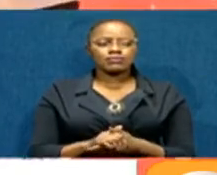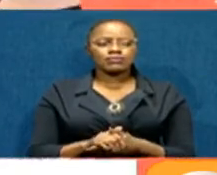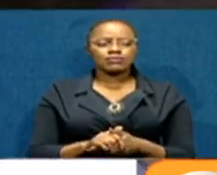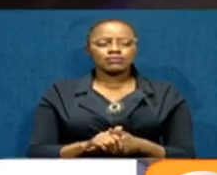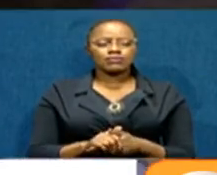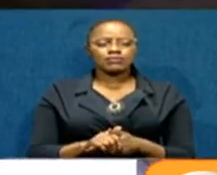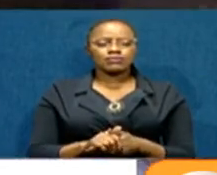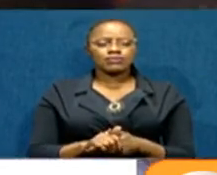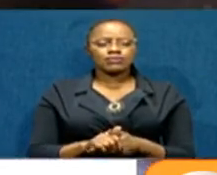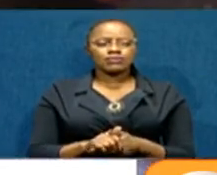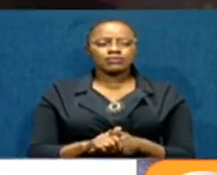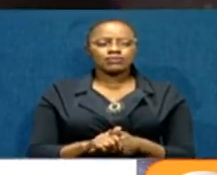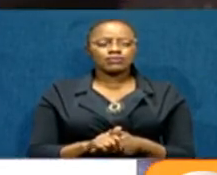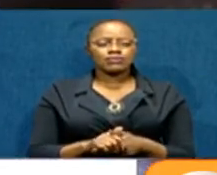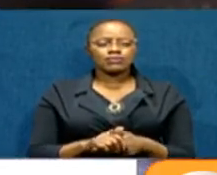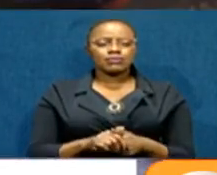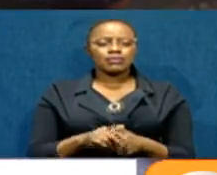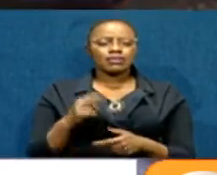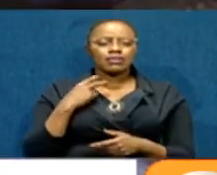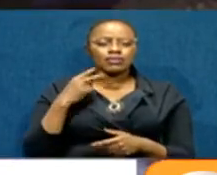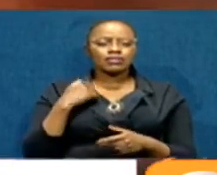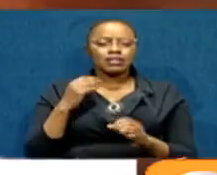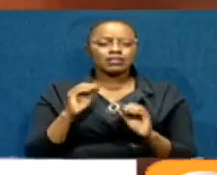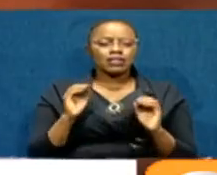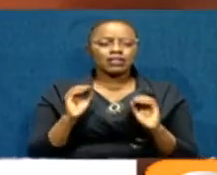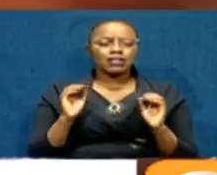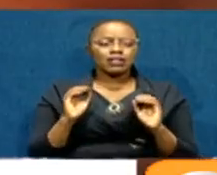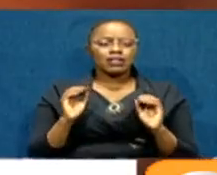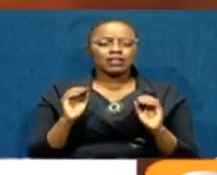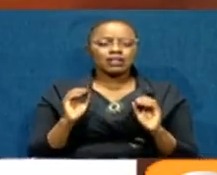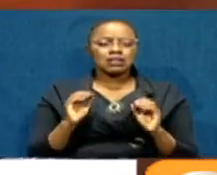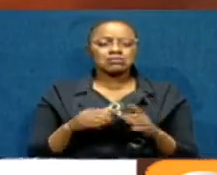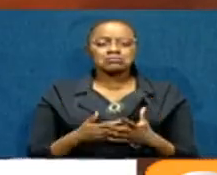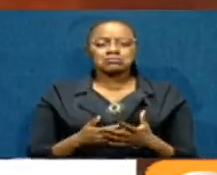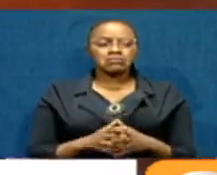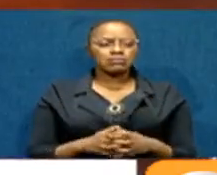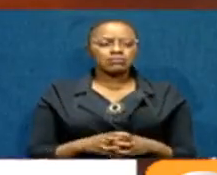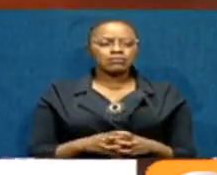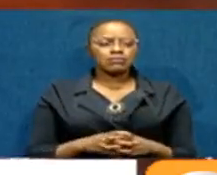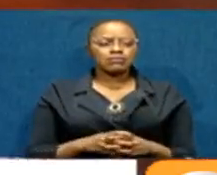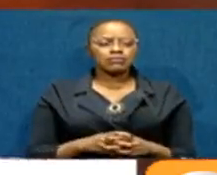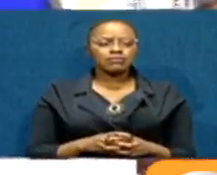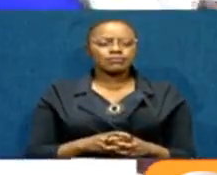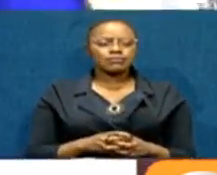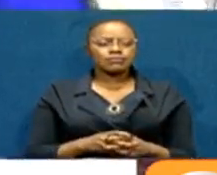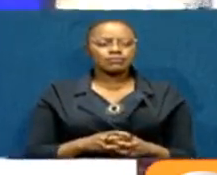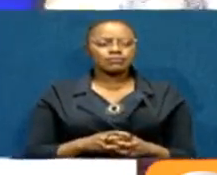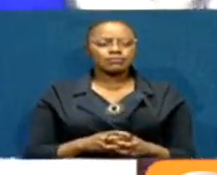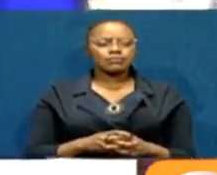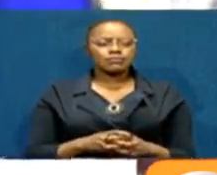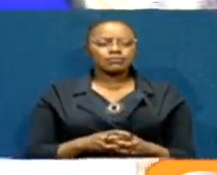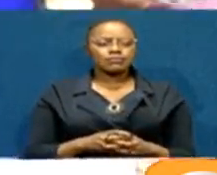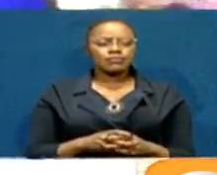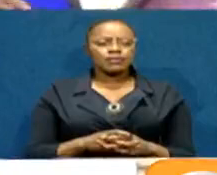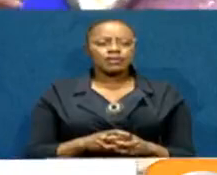ticket as the best option for the country. Kiraitu said the Odinga Karua ticket was a reunion of liberators. And with that,